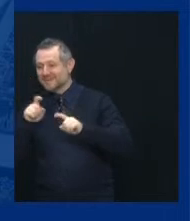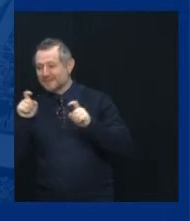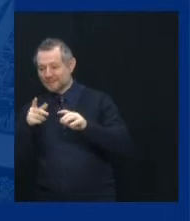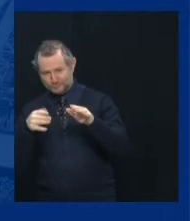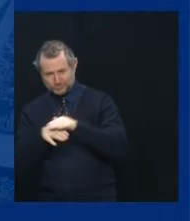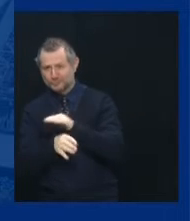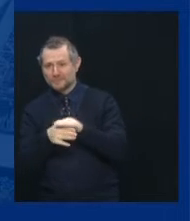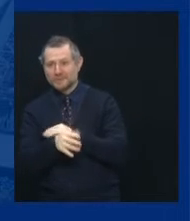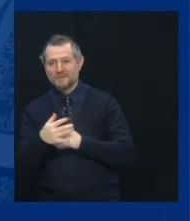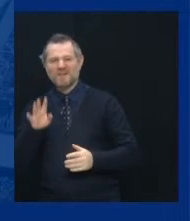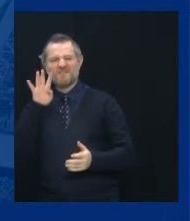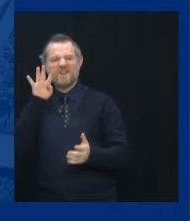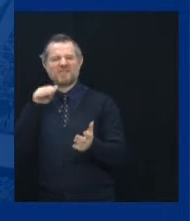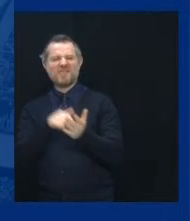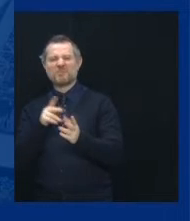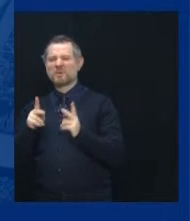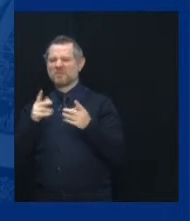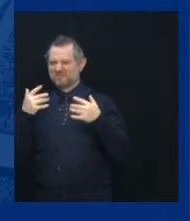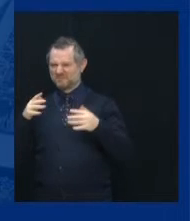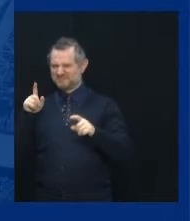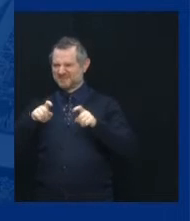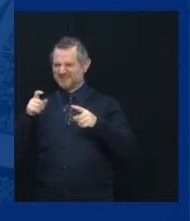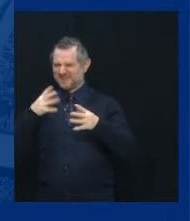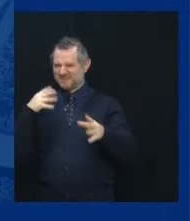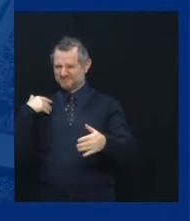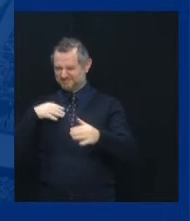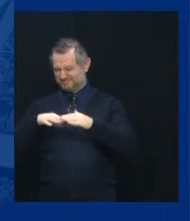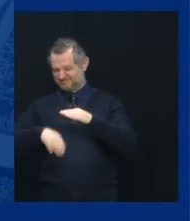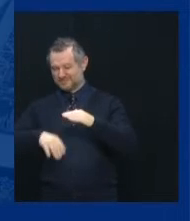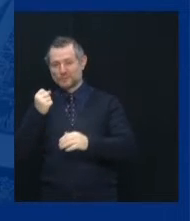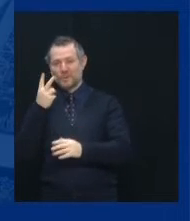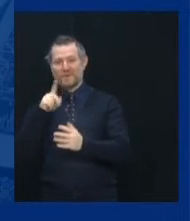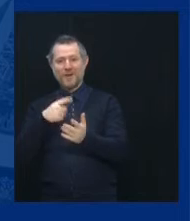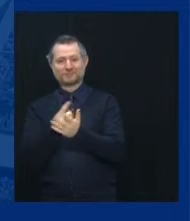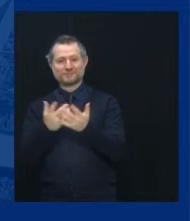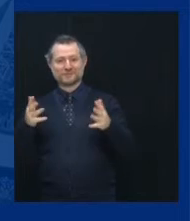4,000 people will be tested in 12 hours, 5 minutes per car.